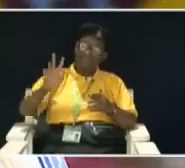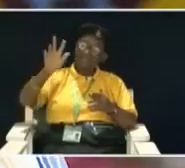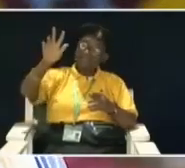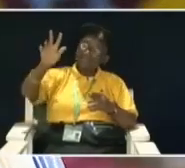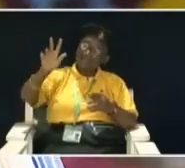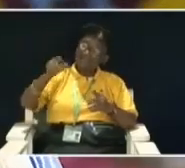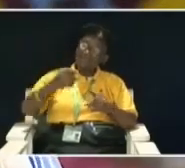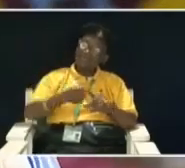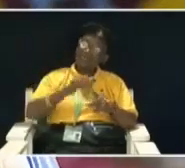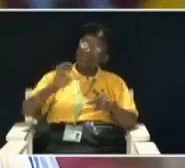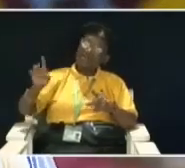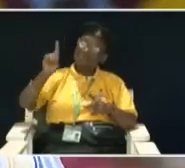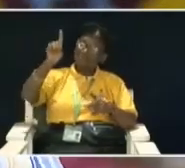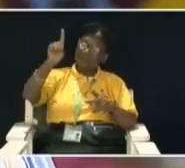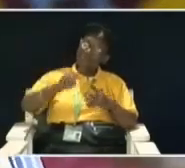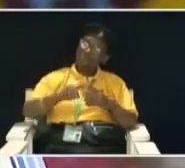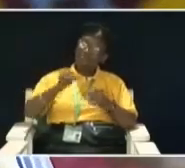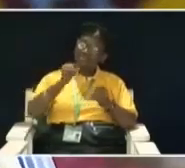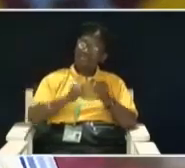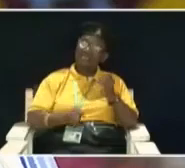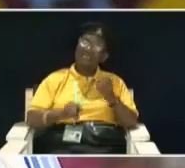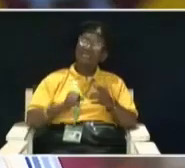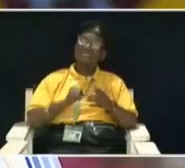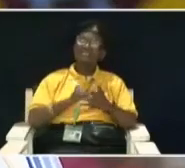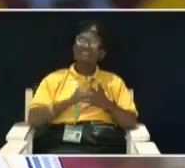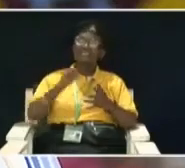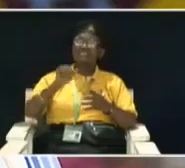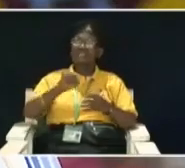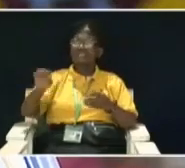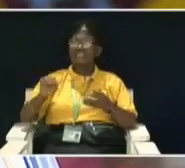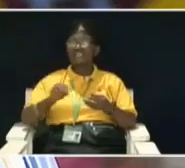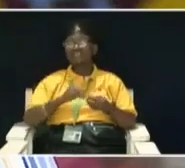end. It's a story you know very well.